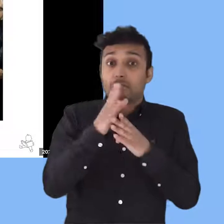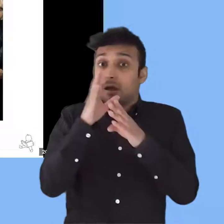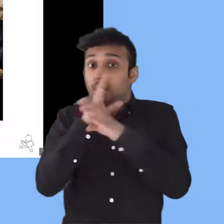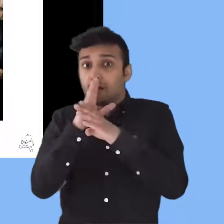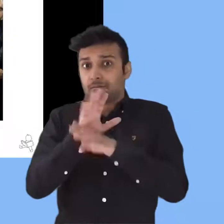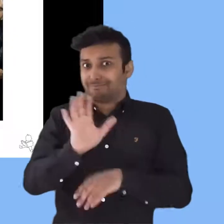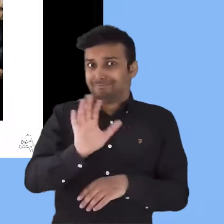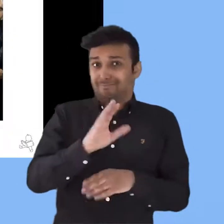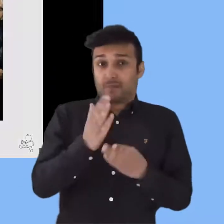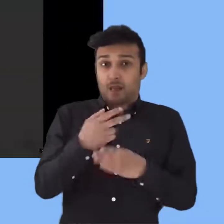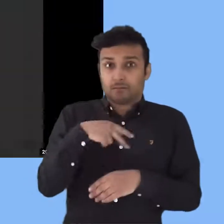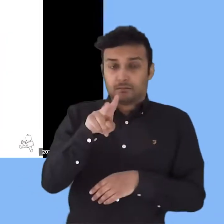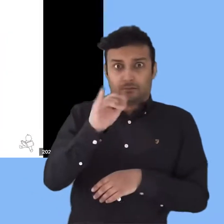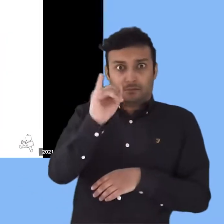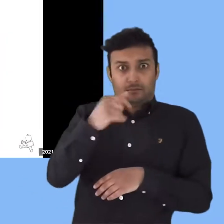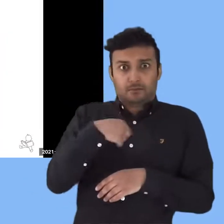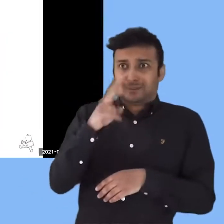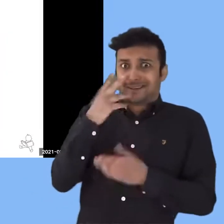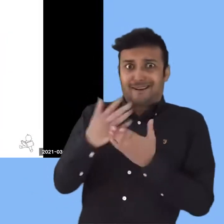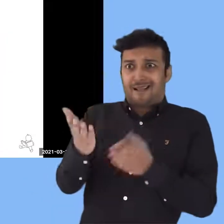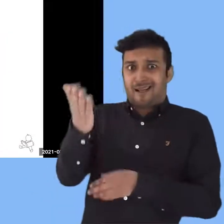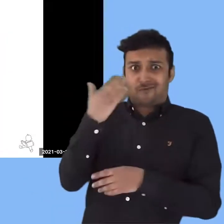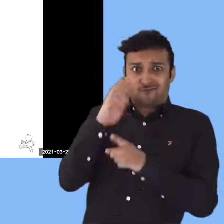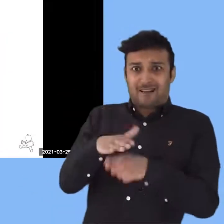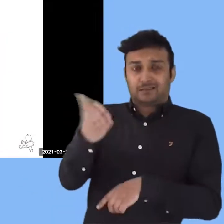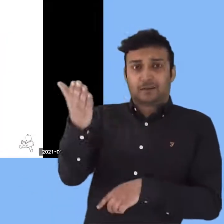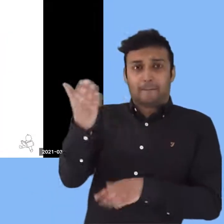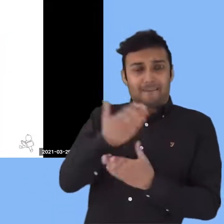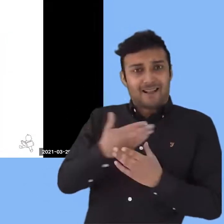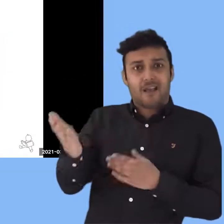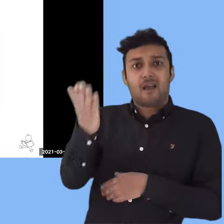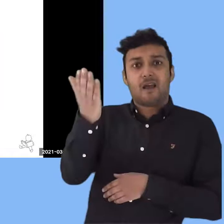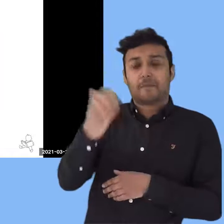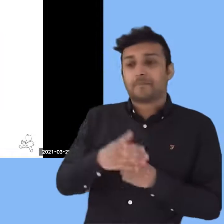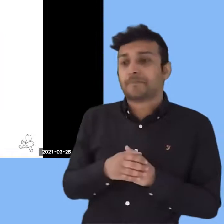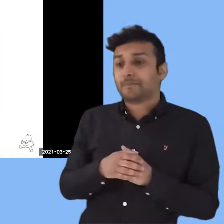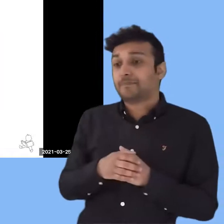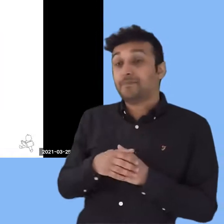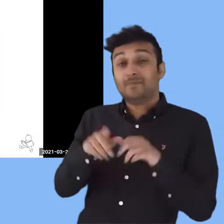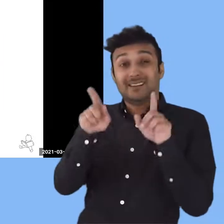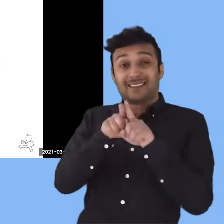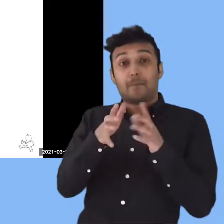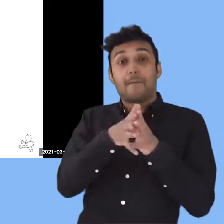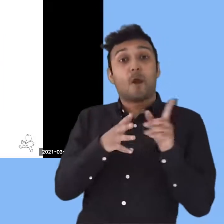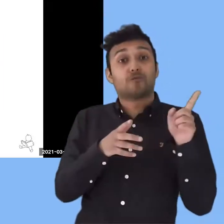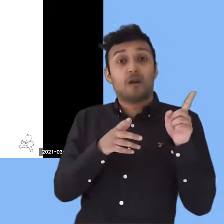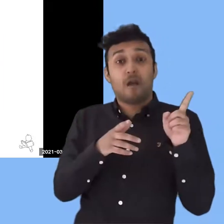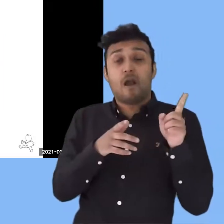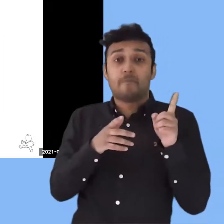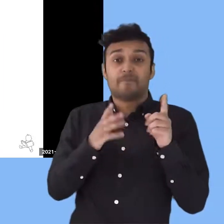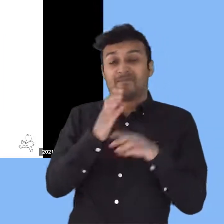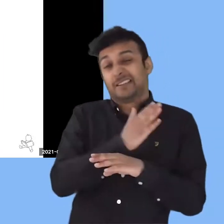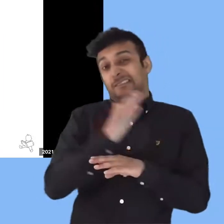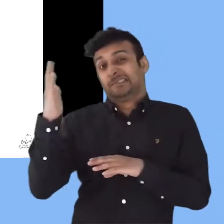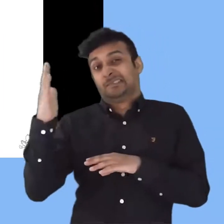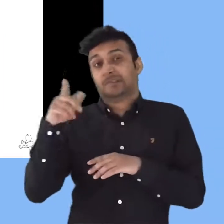of our eyes. What we're also seeing is from the American far-right nationalistic agenda,